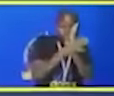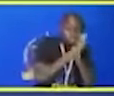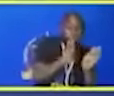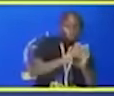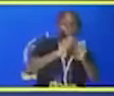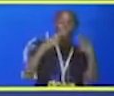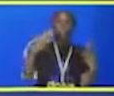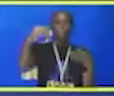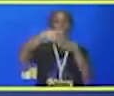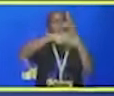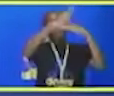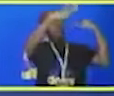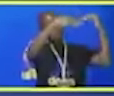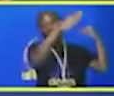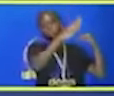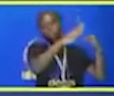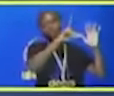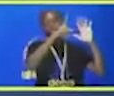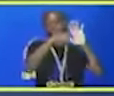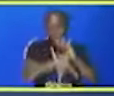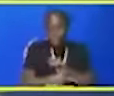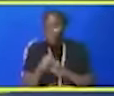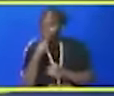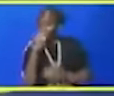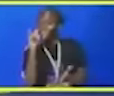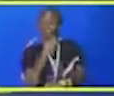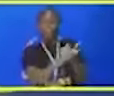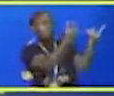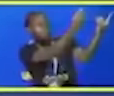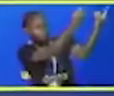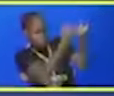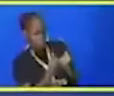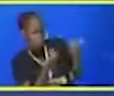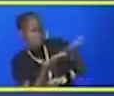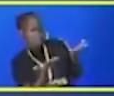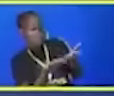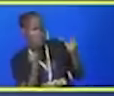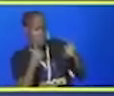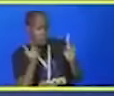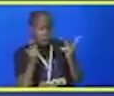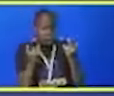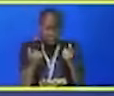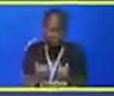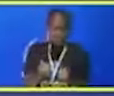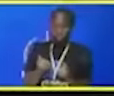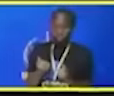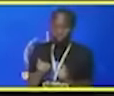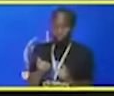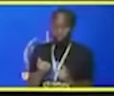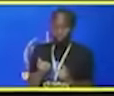in heaven. And he said, come up hither. And when I came, it was a revelation of the